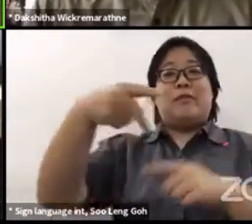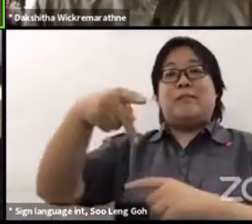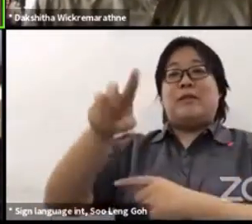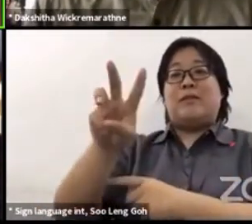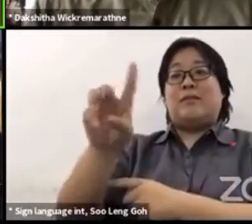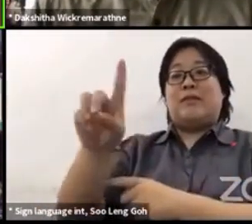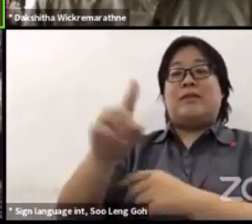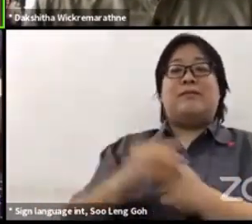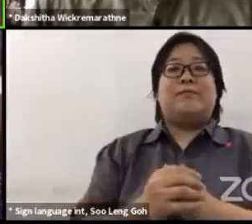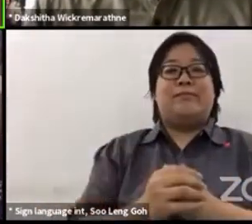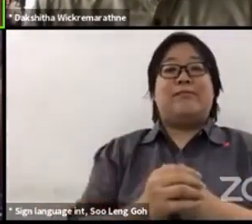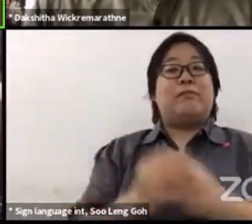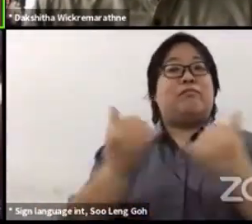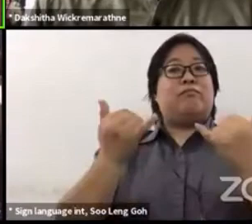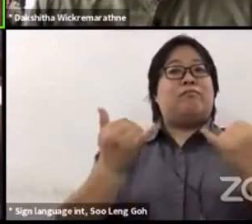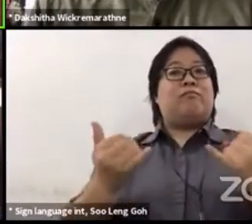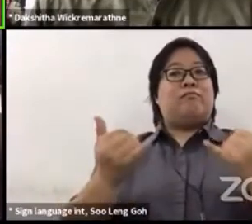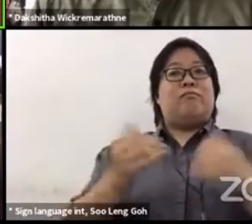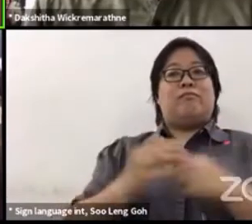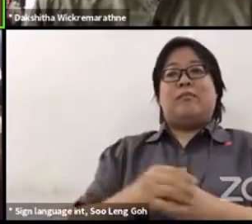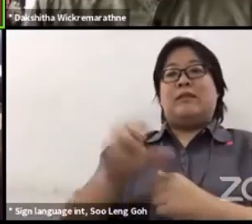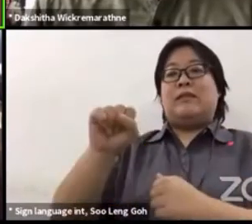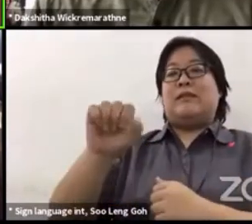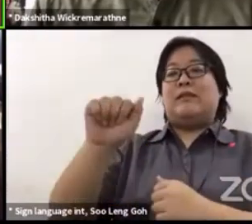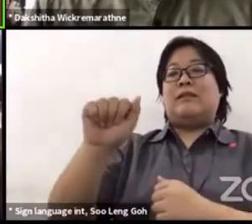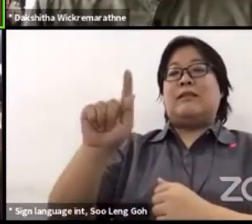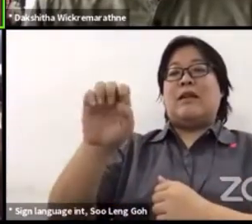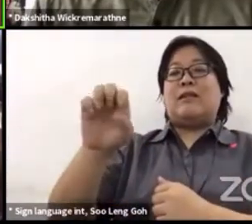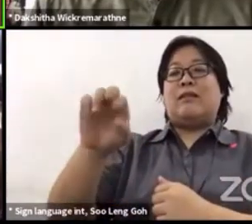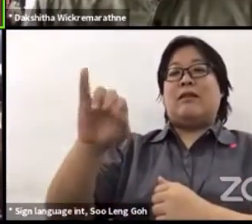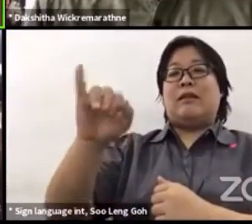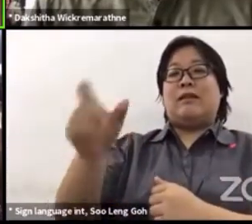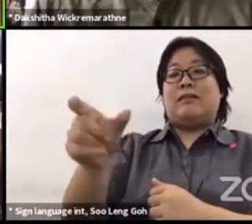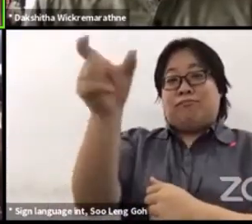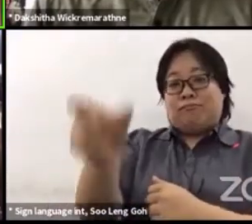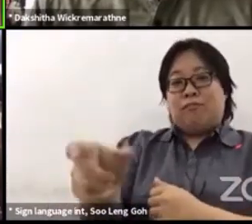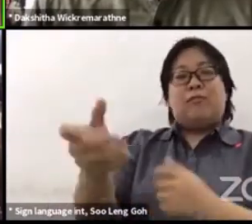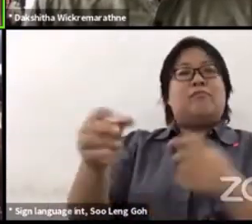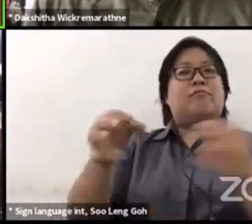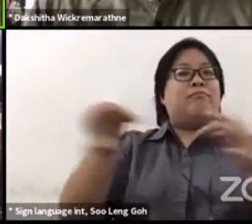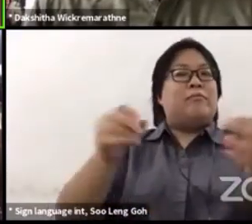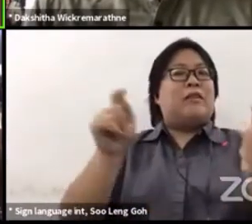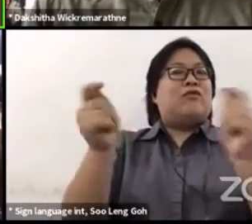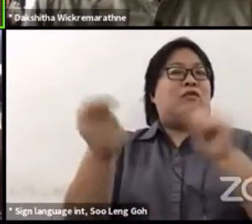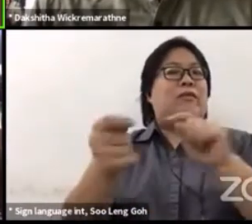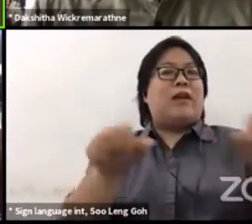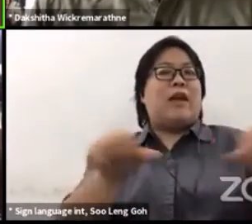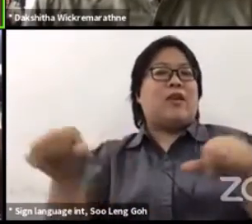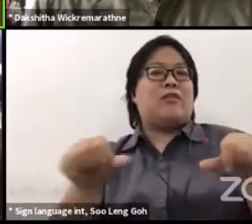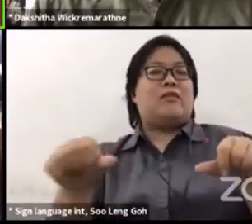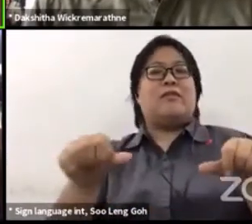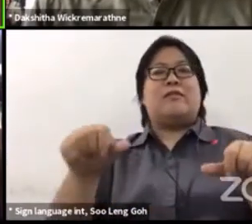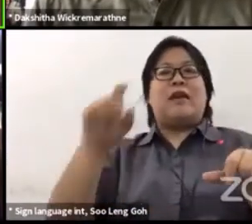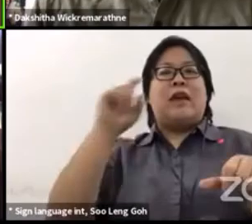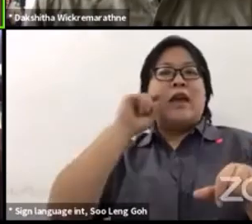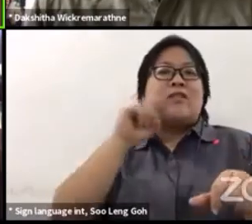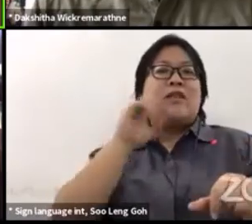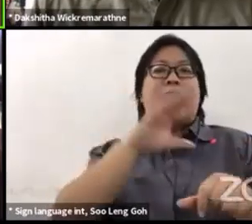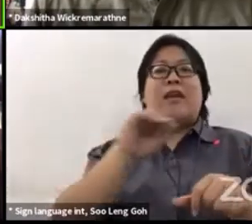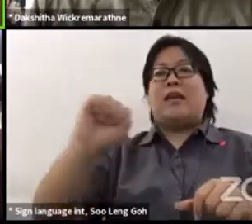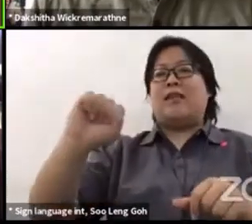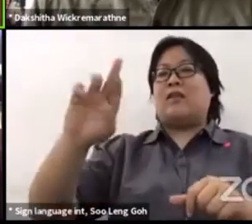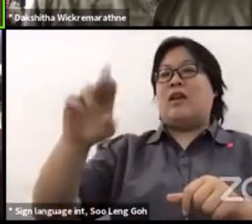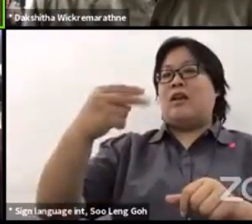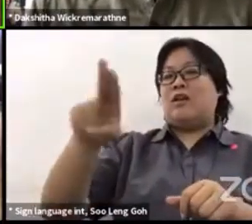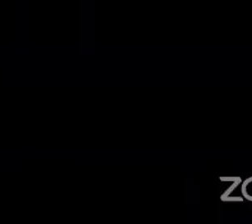And today, Mr. Setareki will be talking on transforming access to sexual and reproductive health and